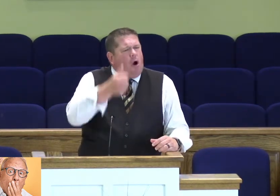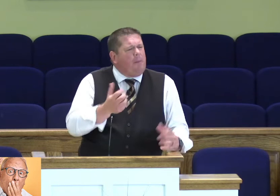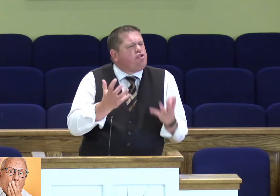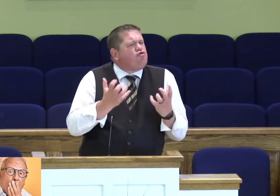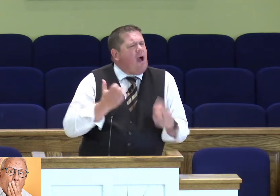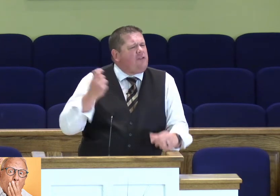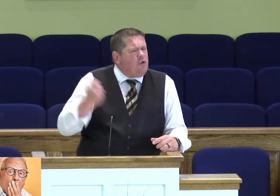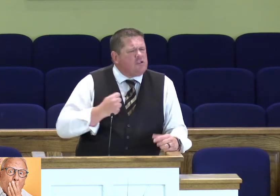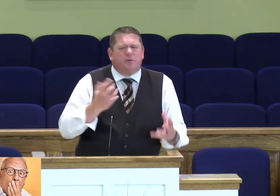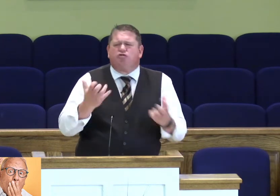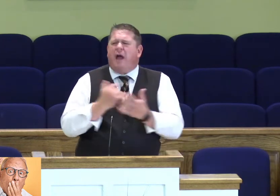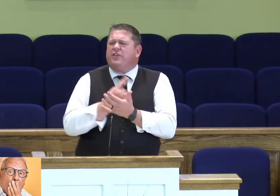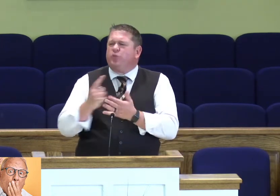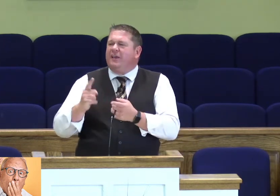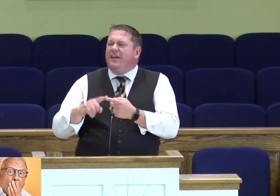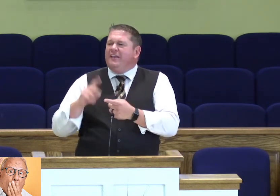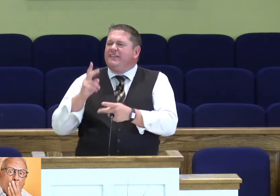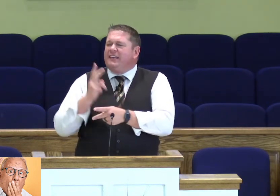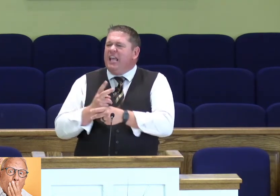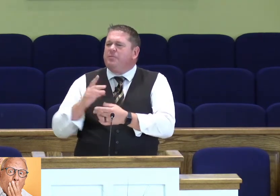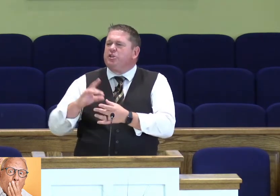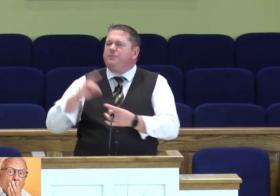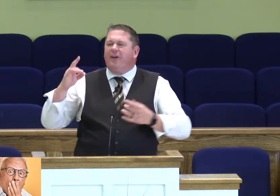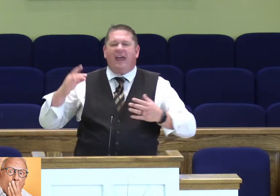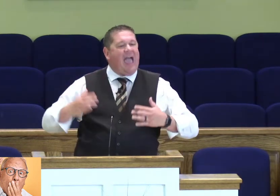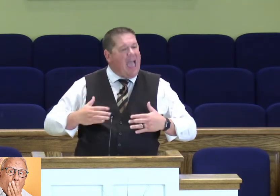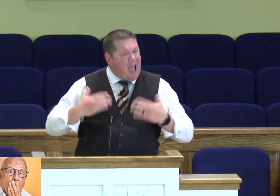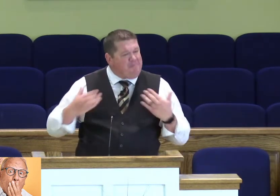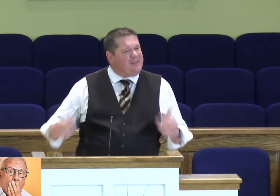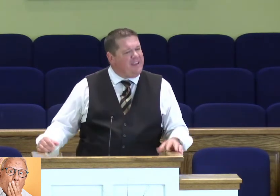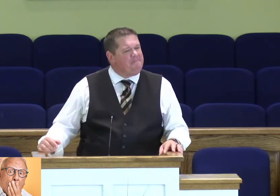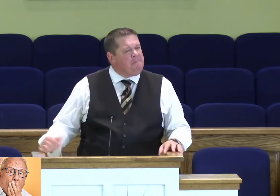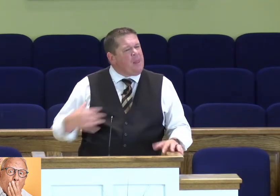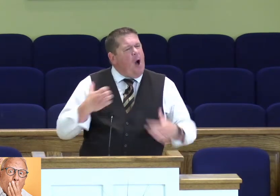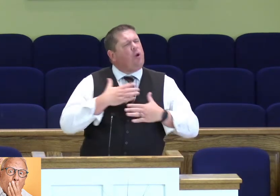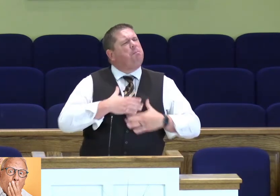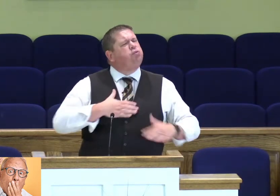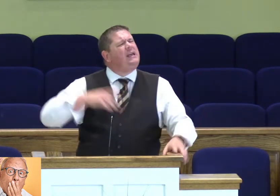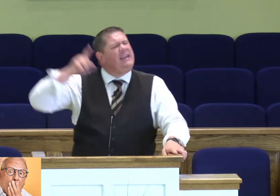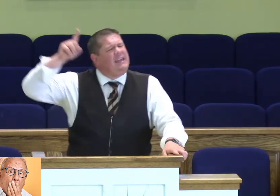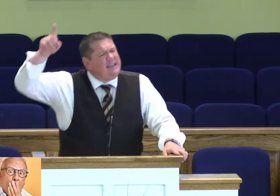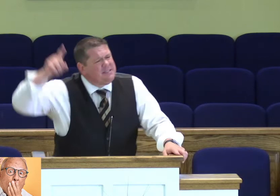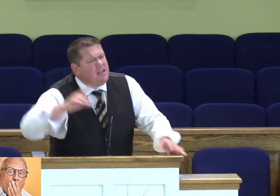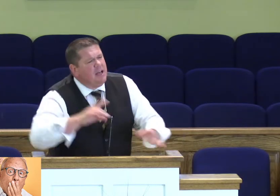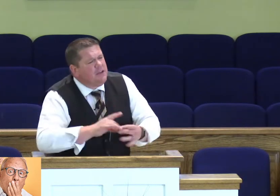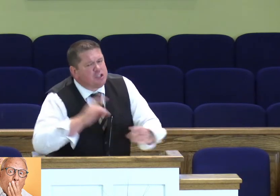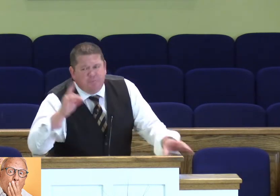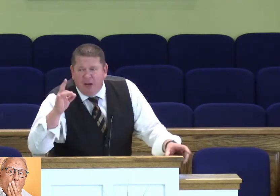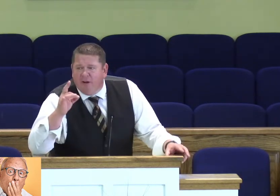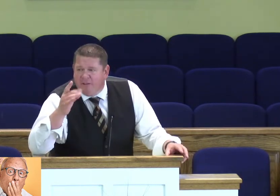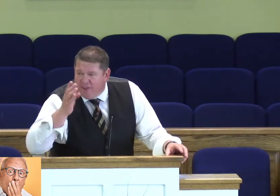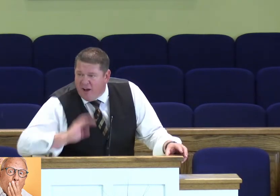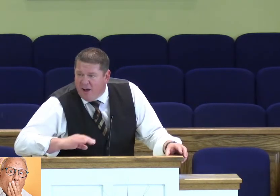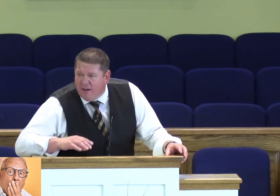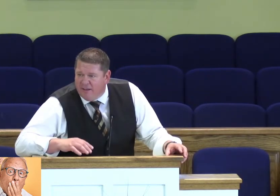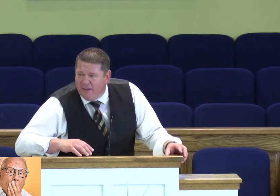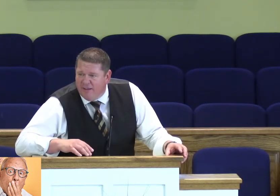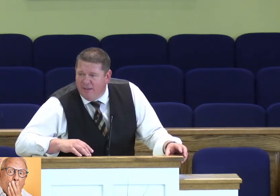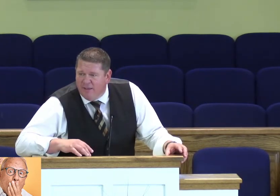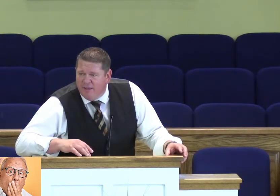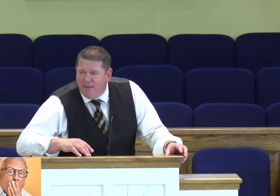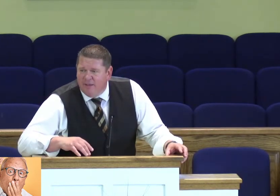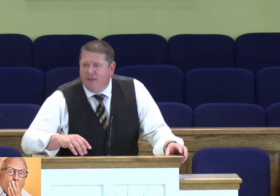strive tomorrow. I'm going to strive on Tuesday. I'm going to strive this week to keep the spirit happy. I want to please the Spirit of